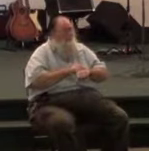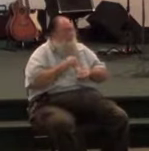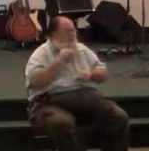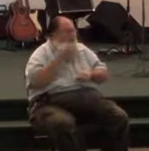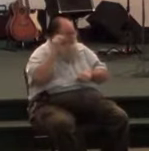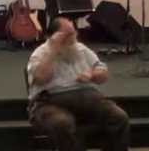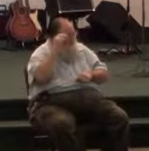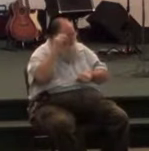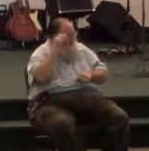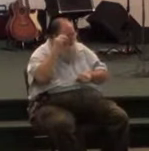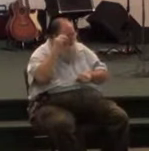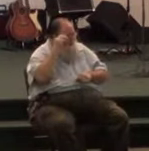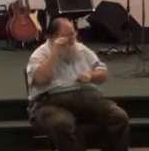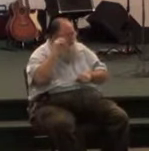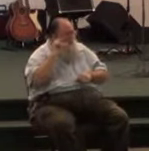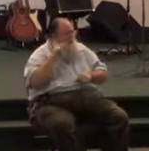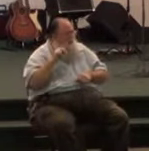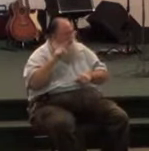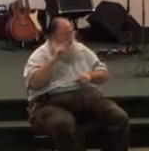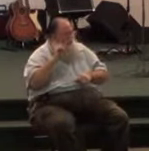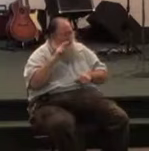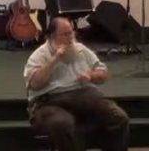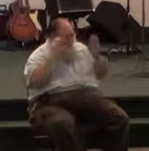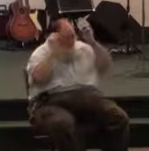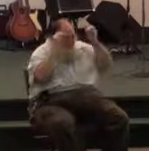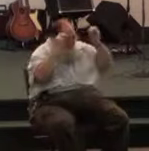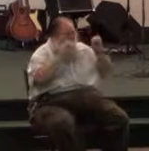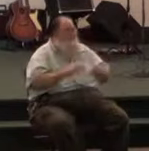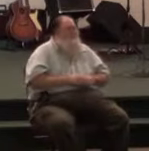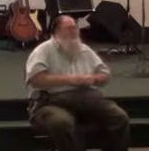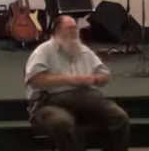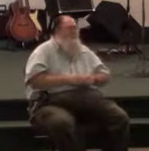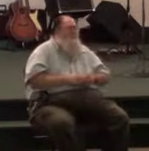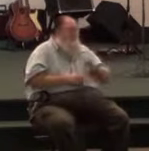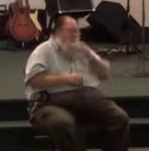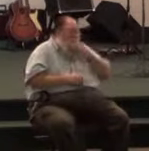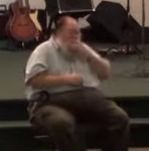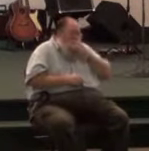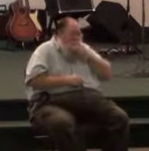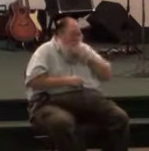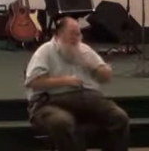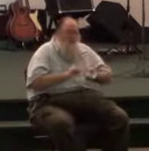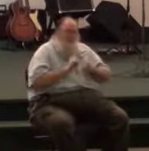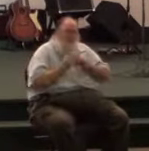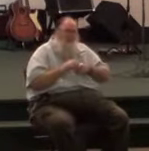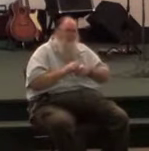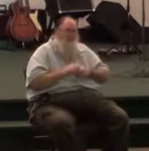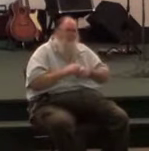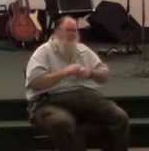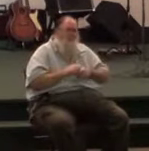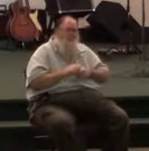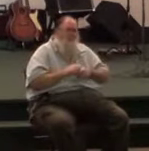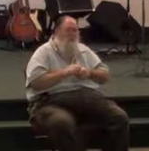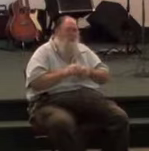mentor these young people and turn them in to precious young citizens in our city and have them be on fire